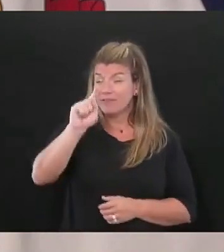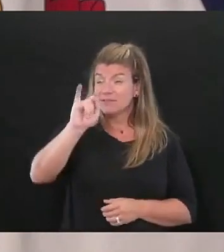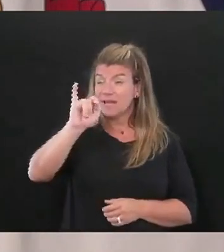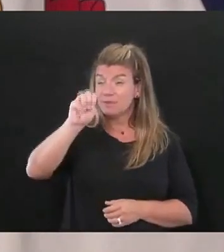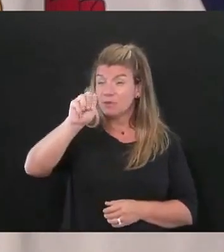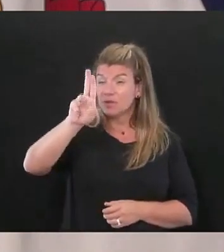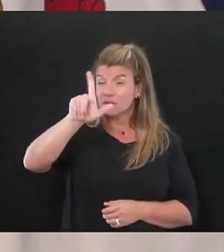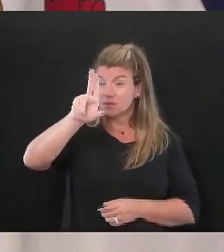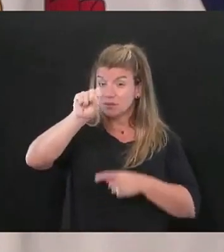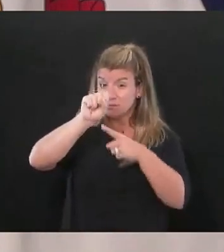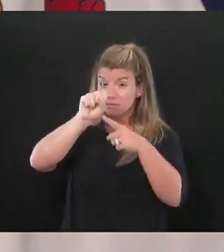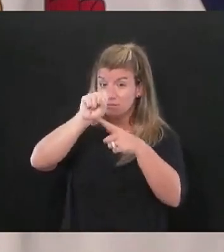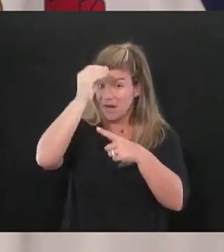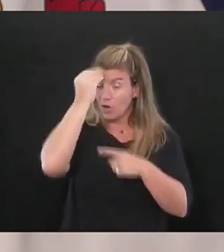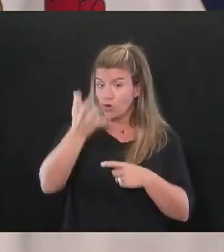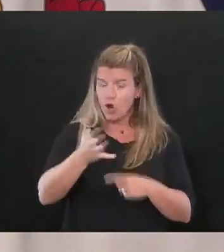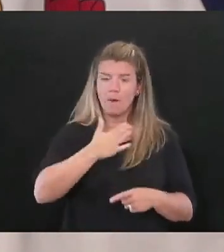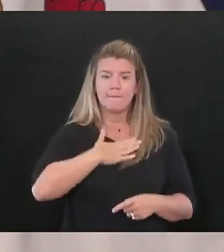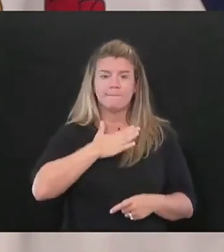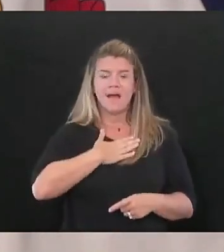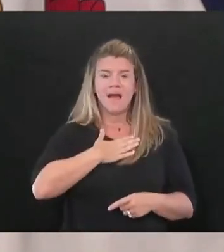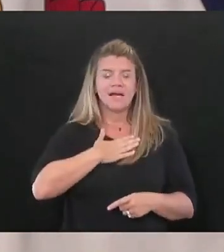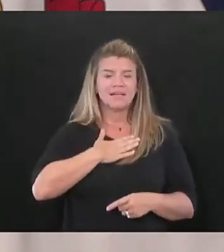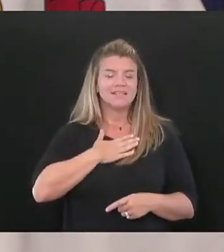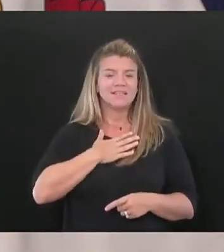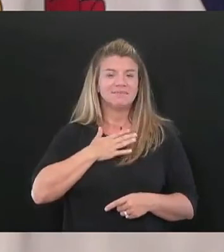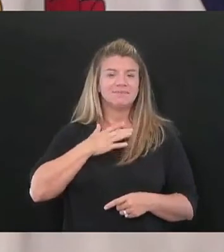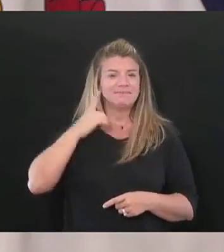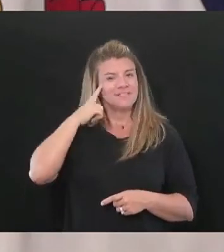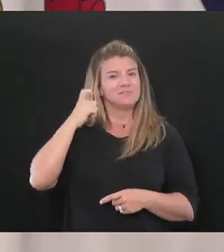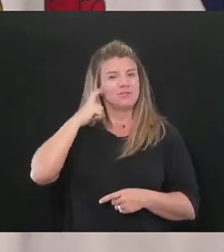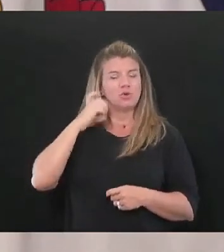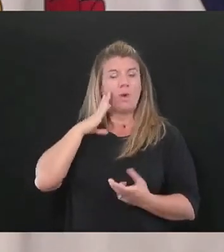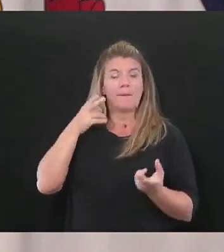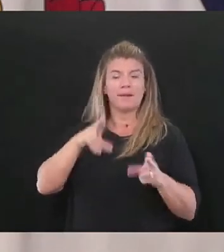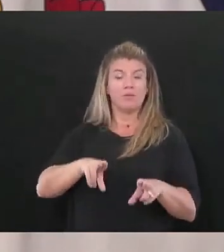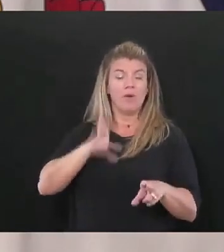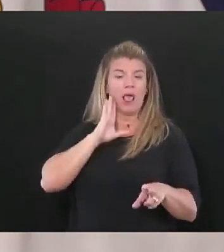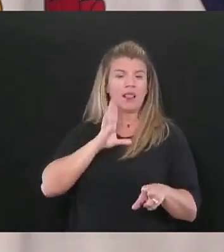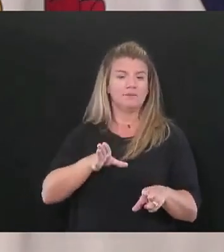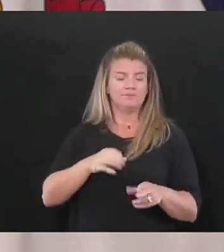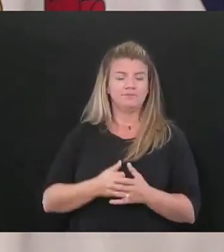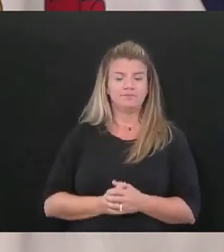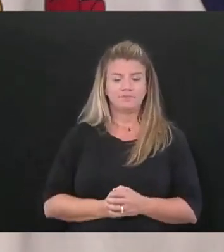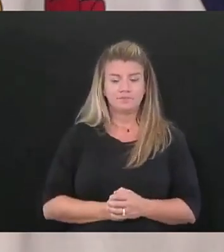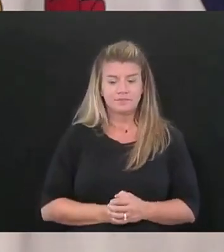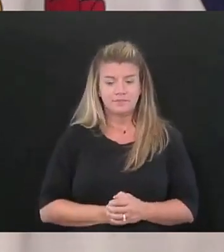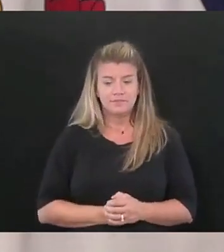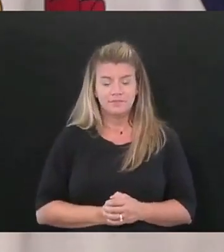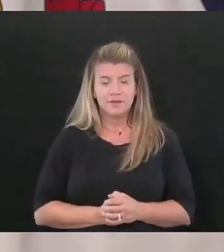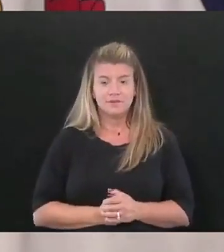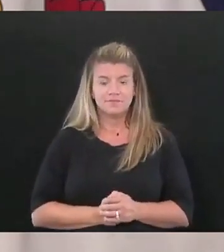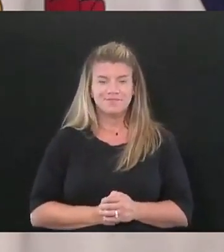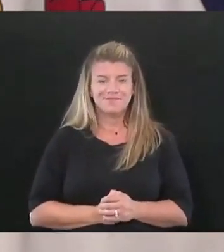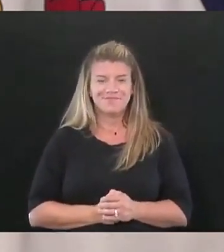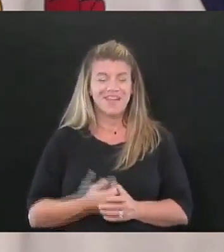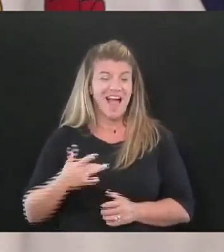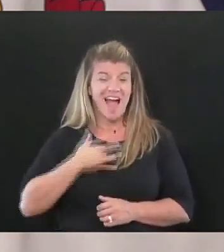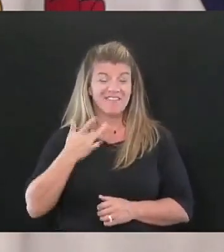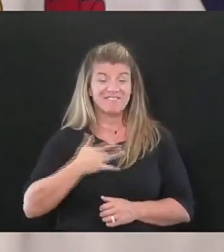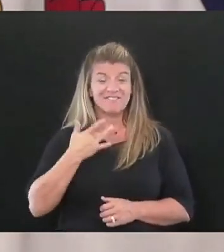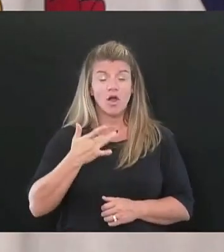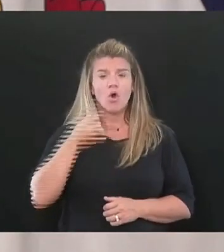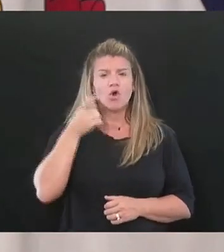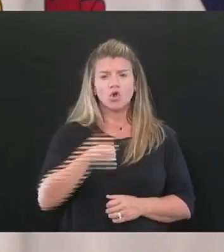you just this. Here's the way I think, you know, what I think is going to happen, and I don't know how much of this you want to hear, but I think you're